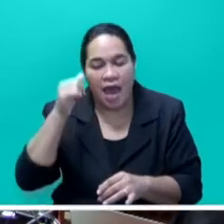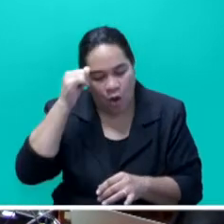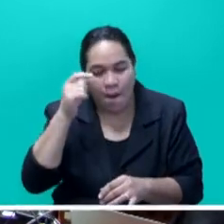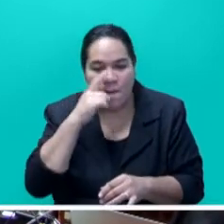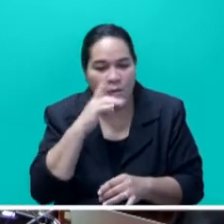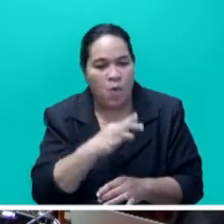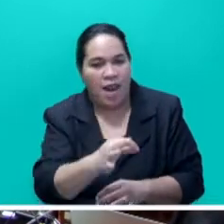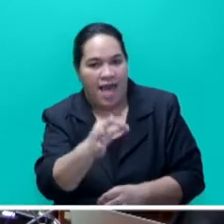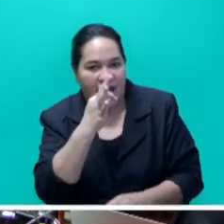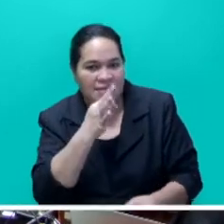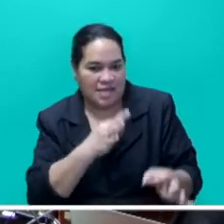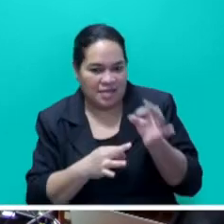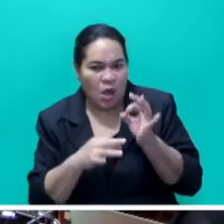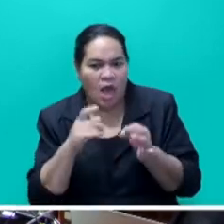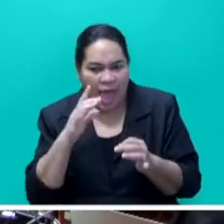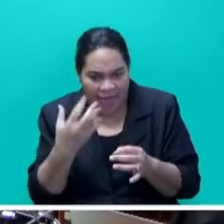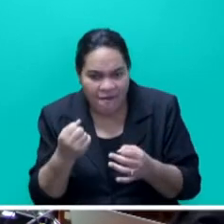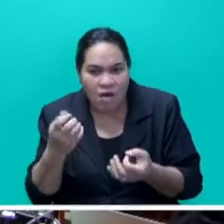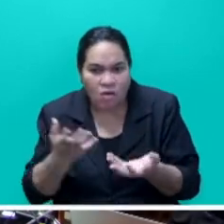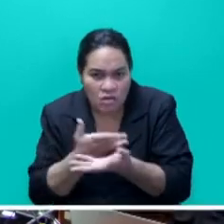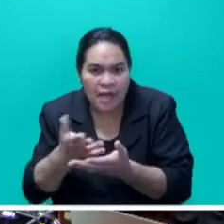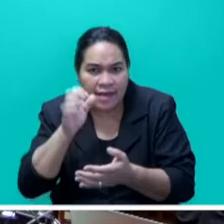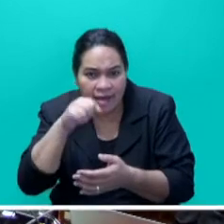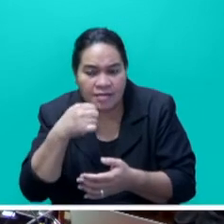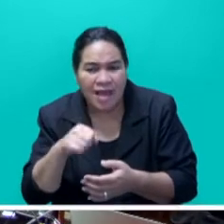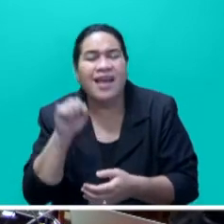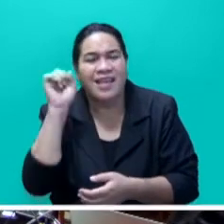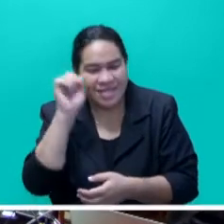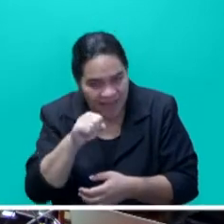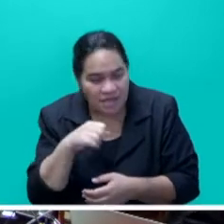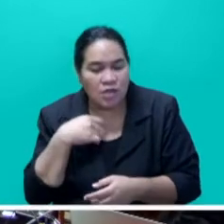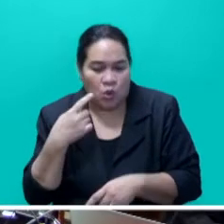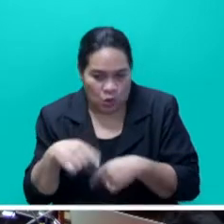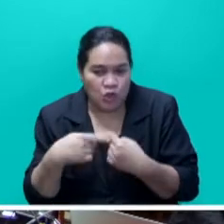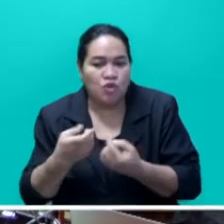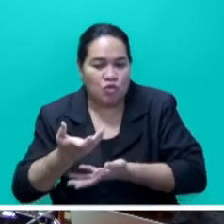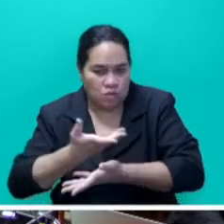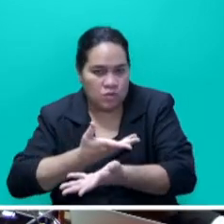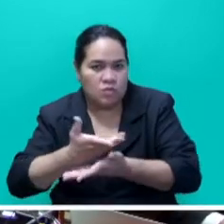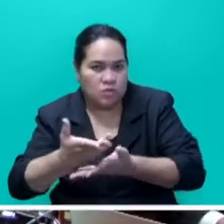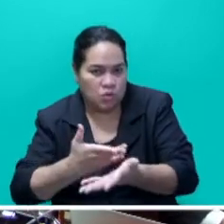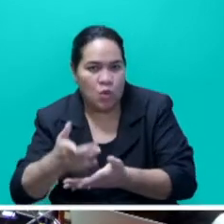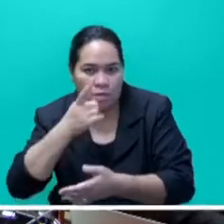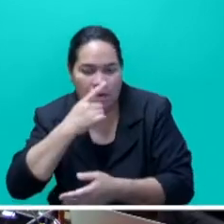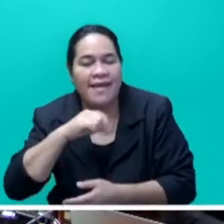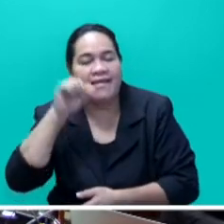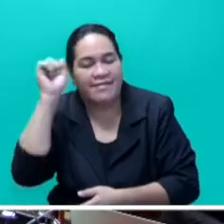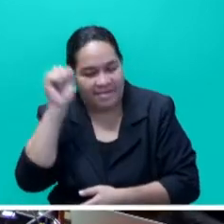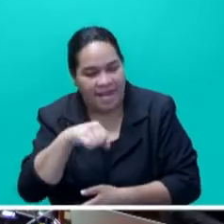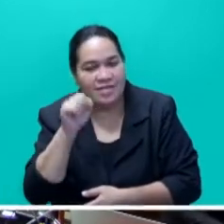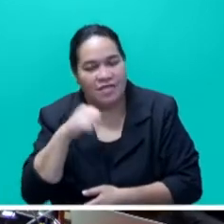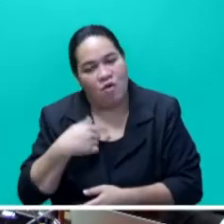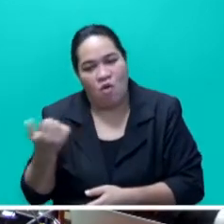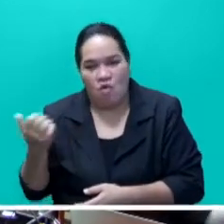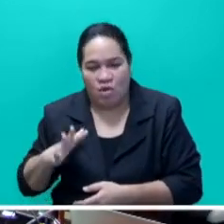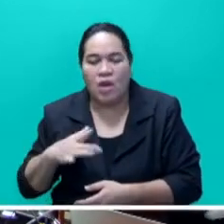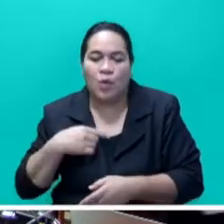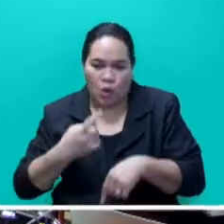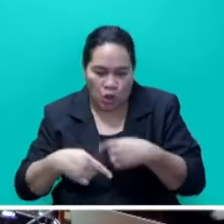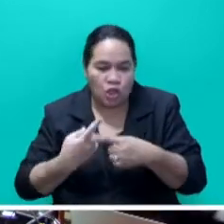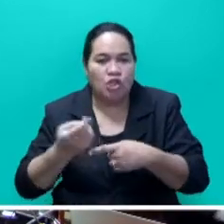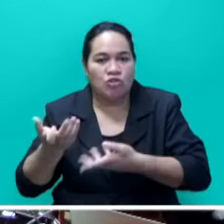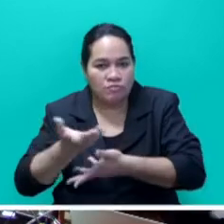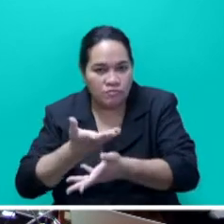asking about whether there's consultation or not. Consultation is an ongoing exercise, and yes, we have done so, and it continues to happen,